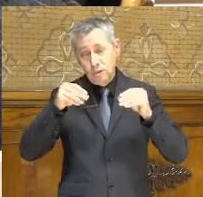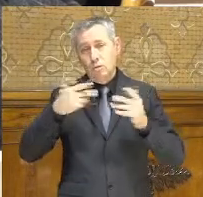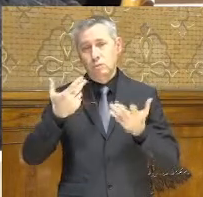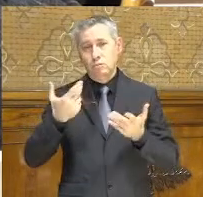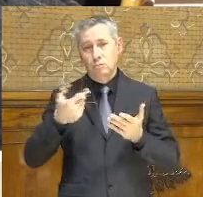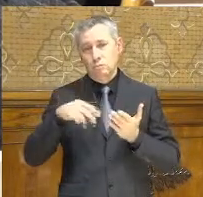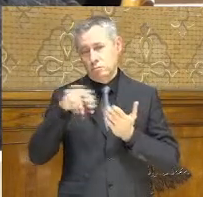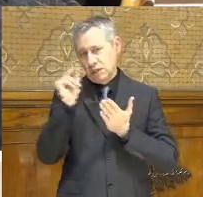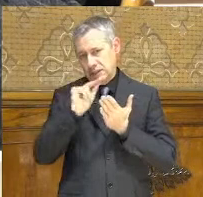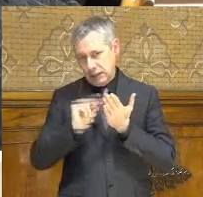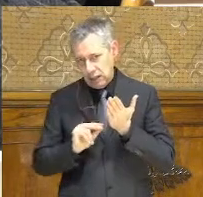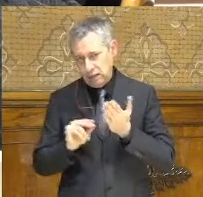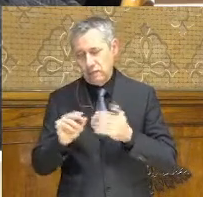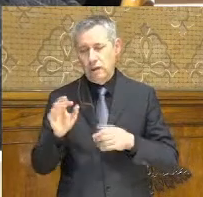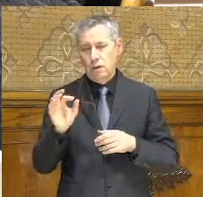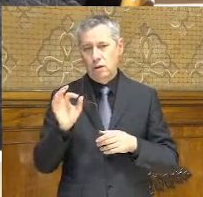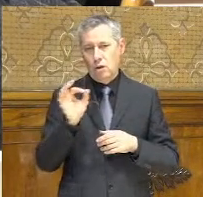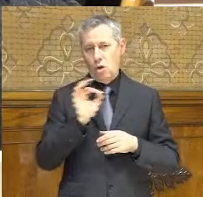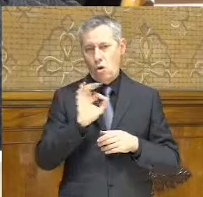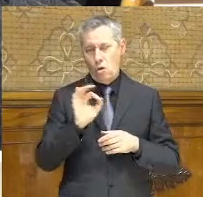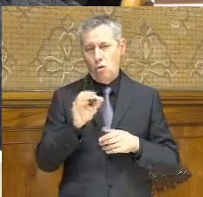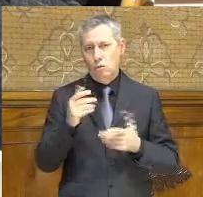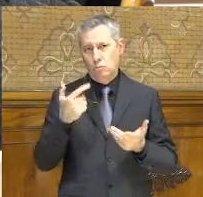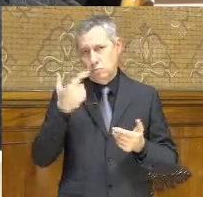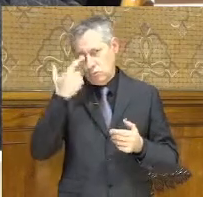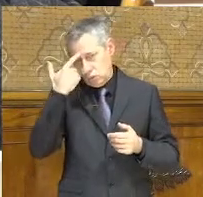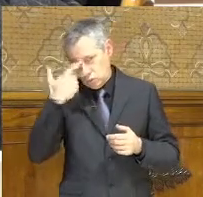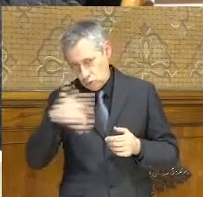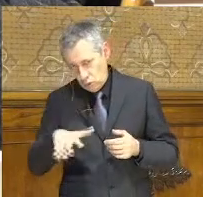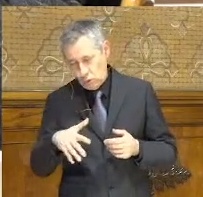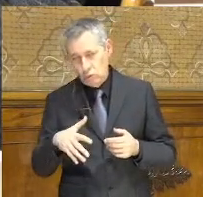know, I don't have my freedom.